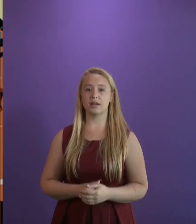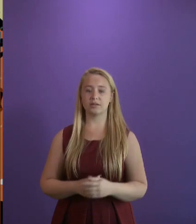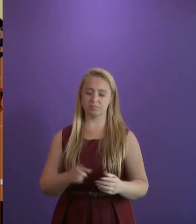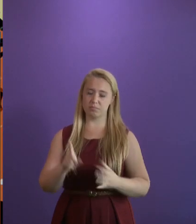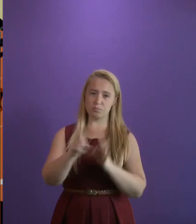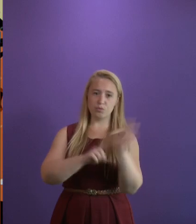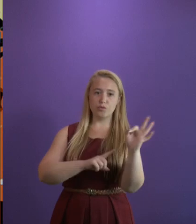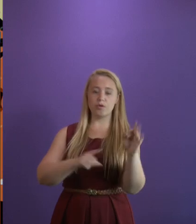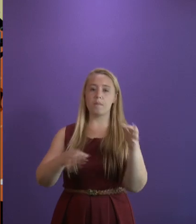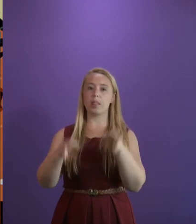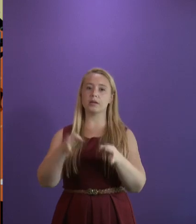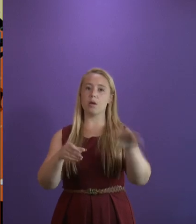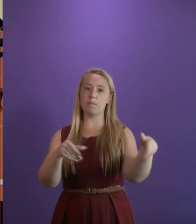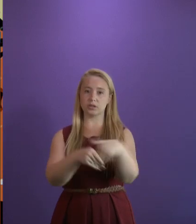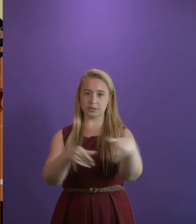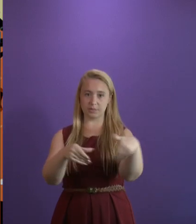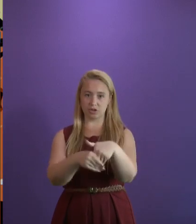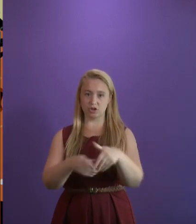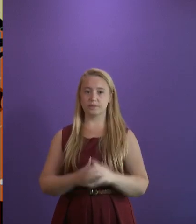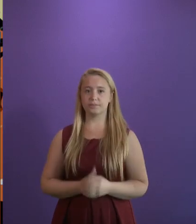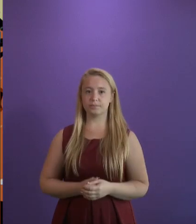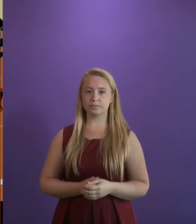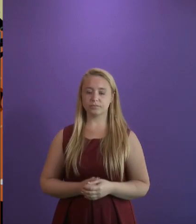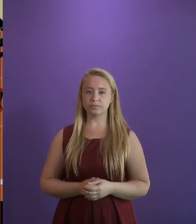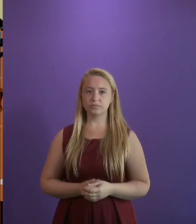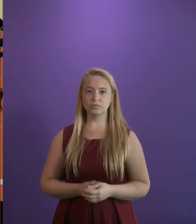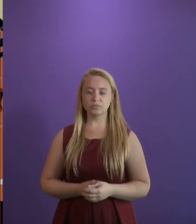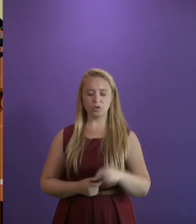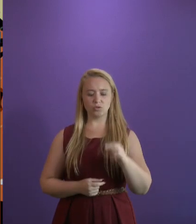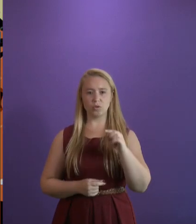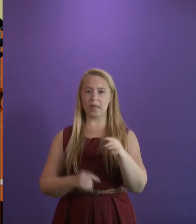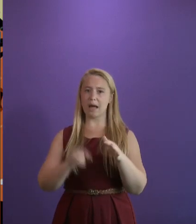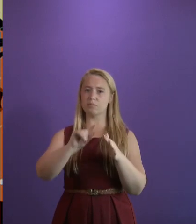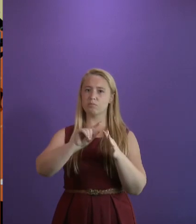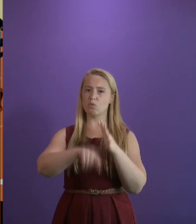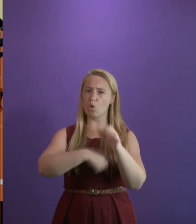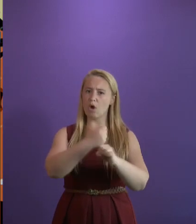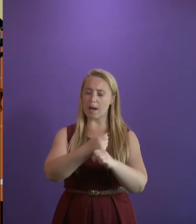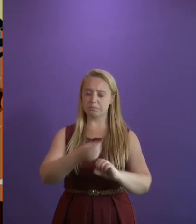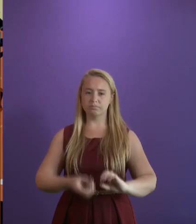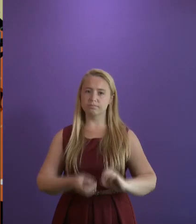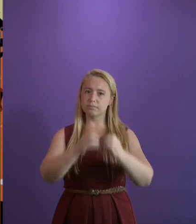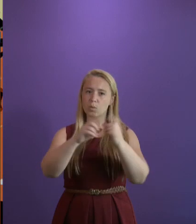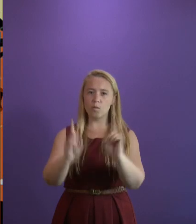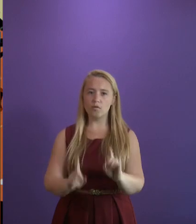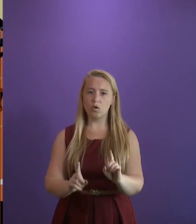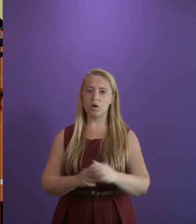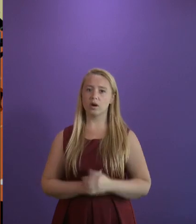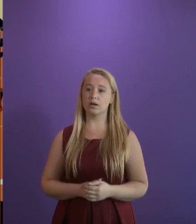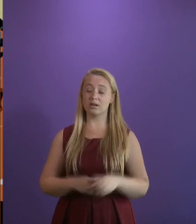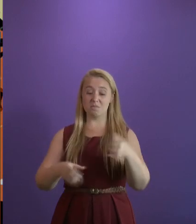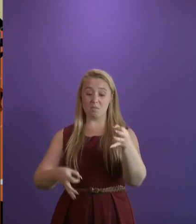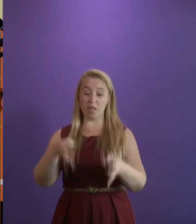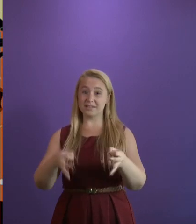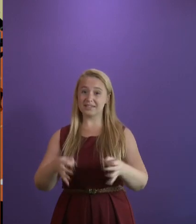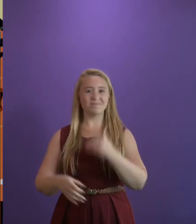participation. The programme was created from a need to address the underrepresentation of women in